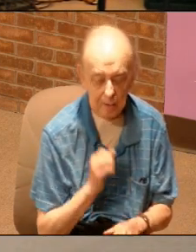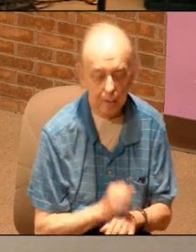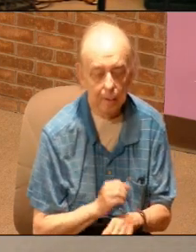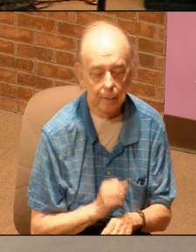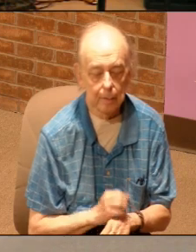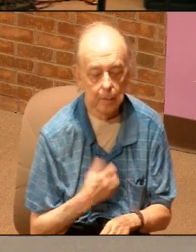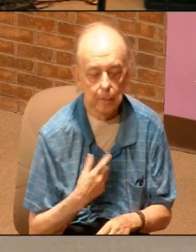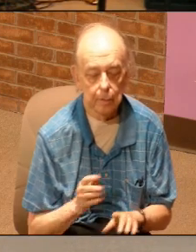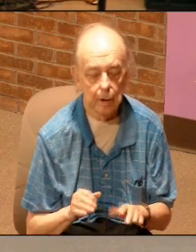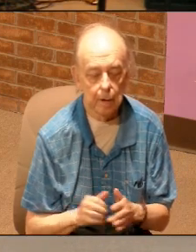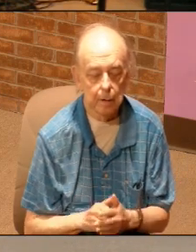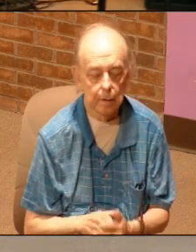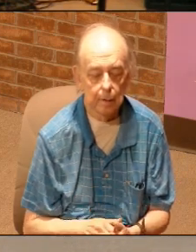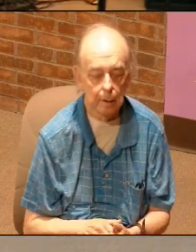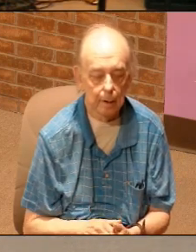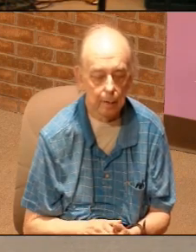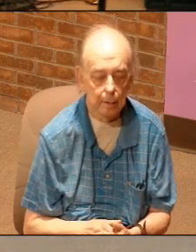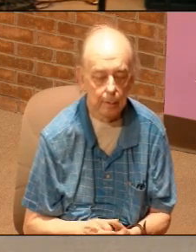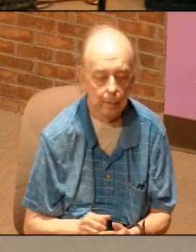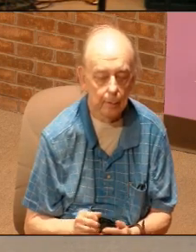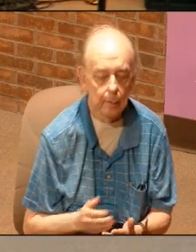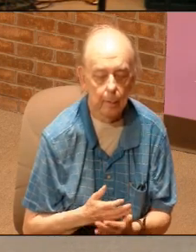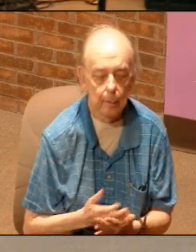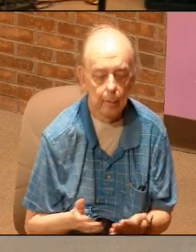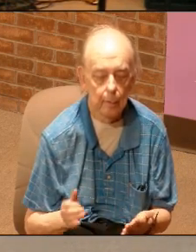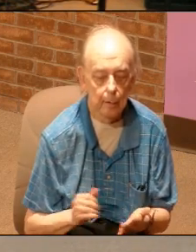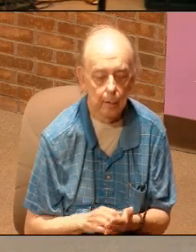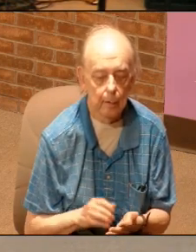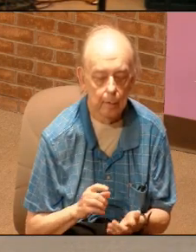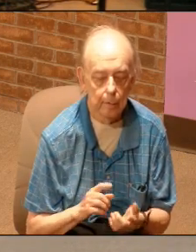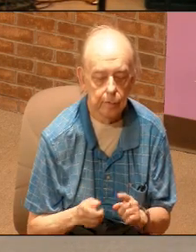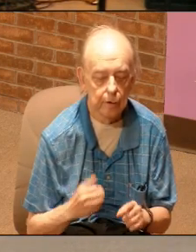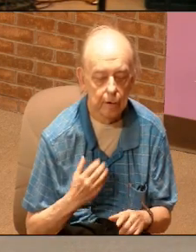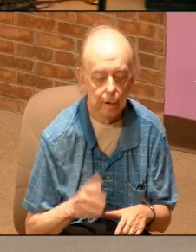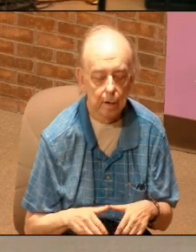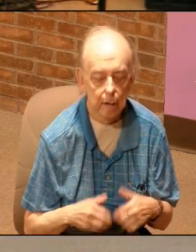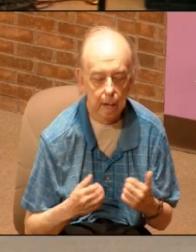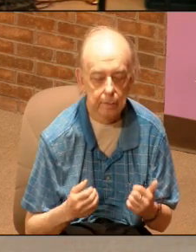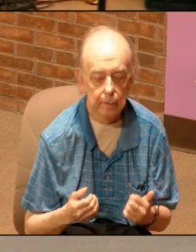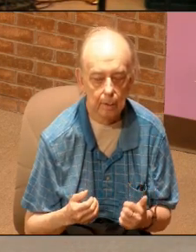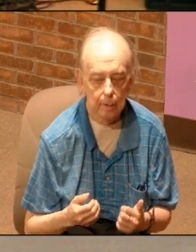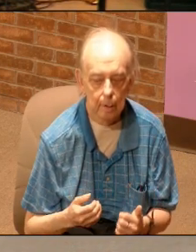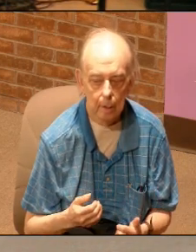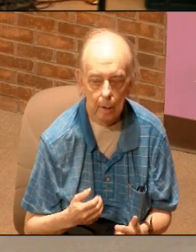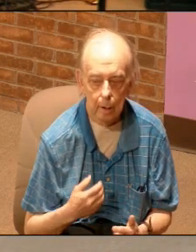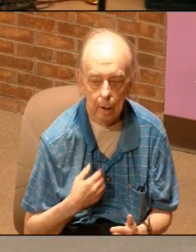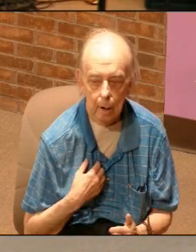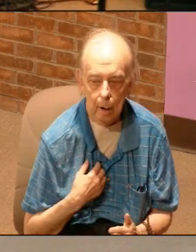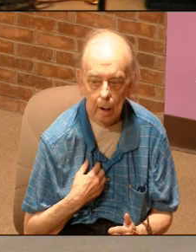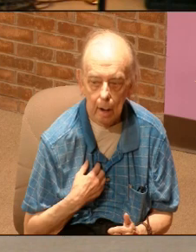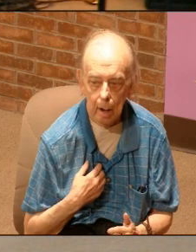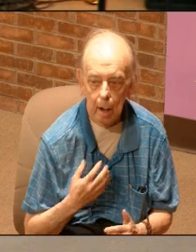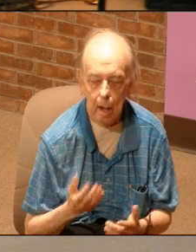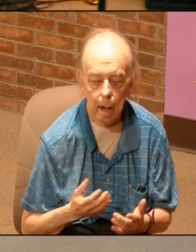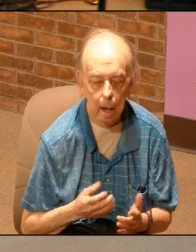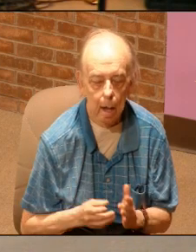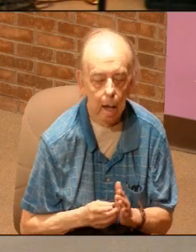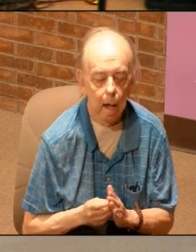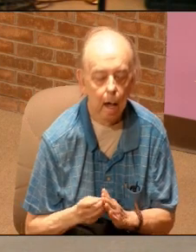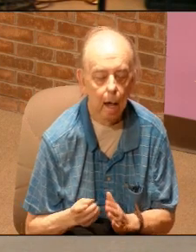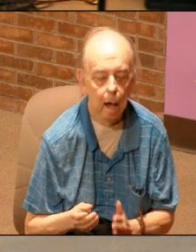that's what we try to do with some of the things to change our lives. I wanted to